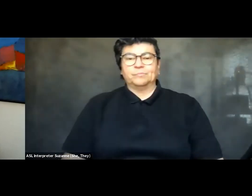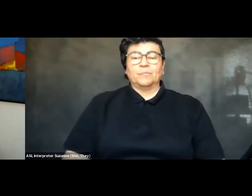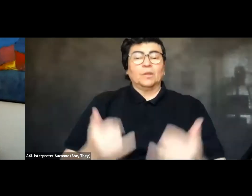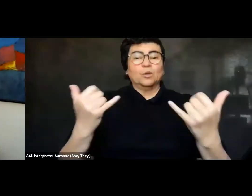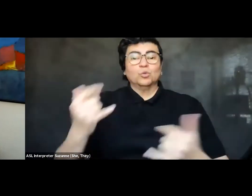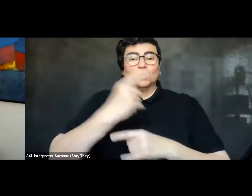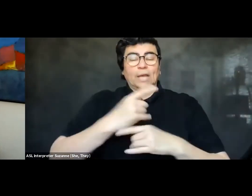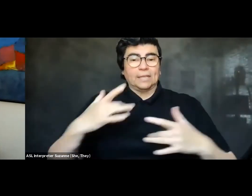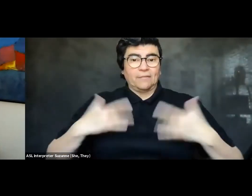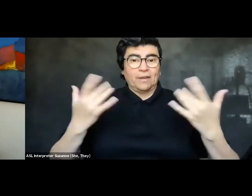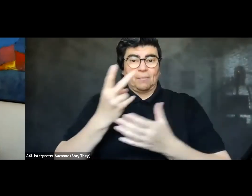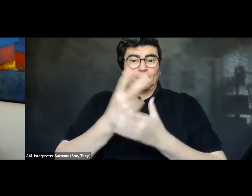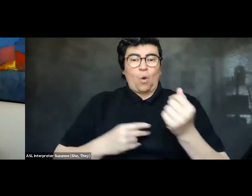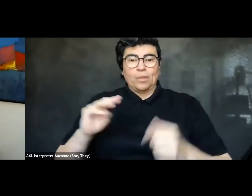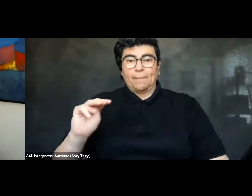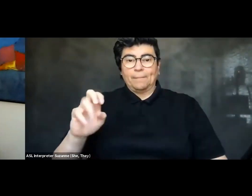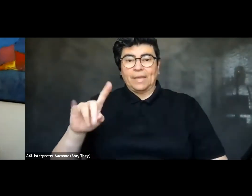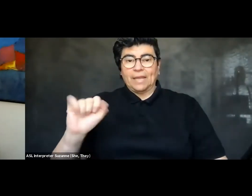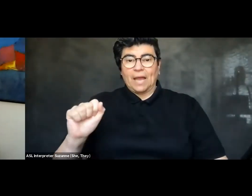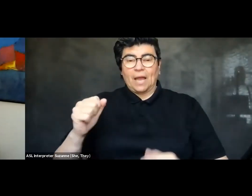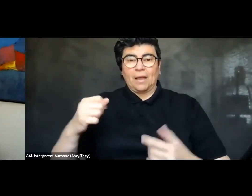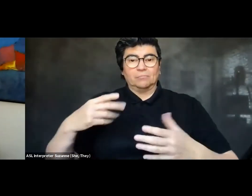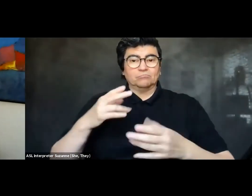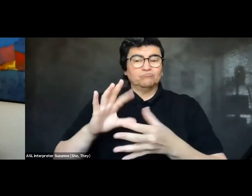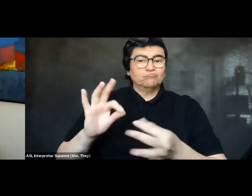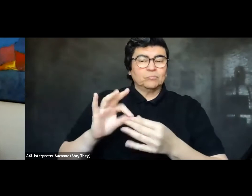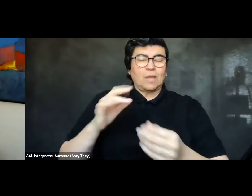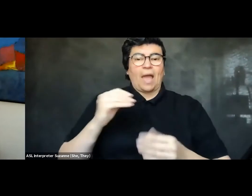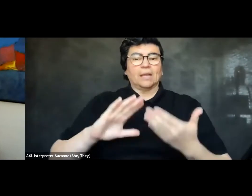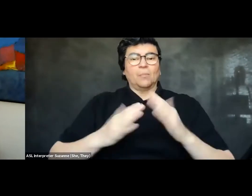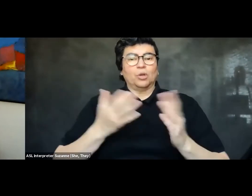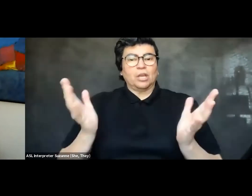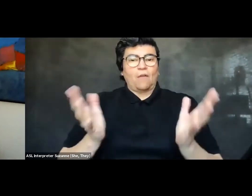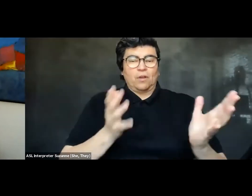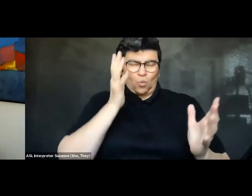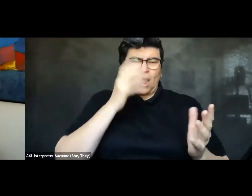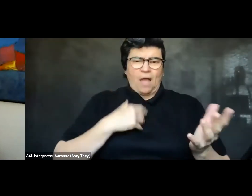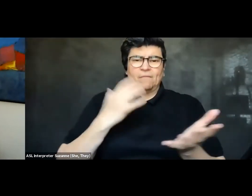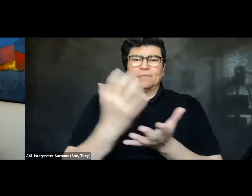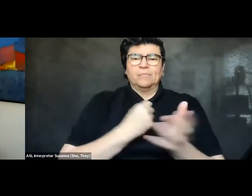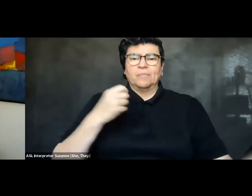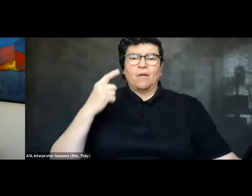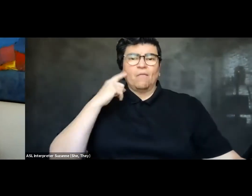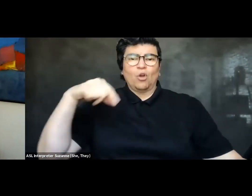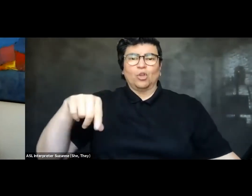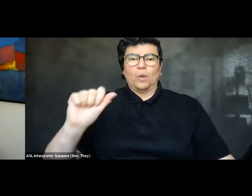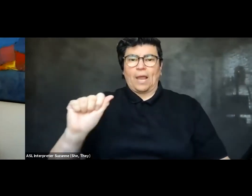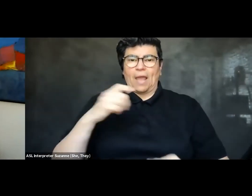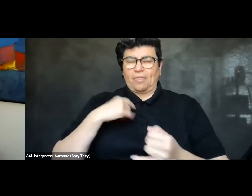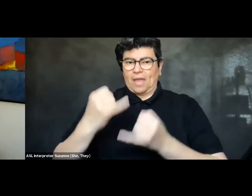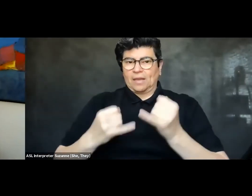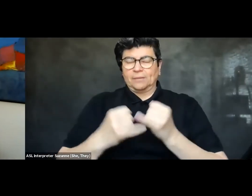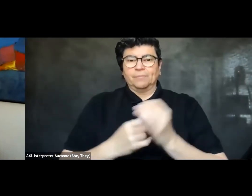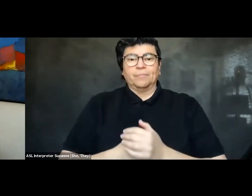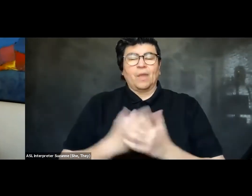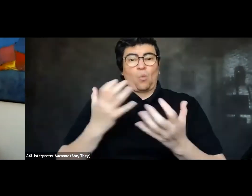Today's event is both a media briefing and a community conversation, and there will be opportunity for Q&A at the end. I